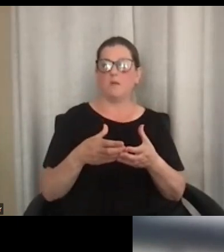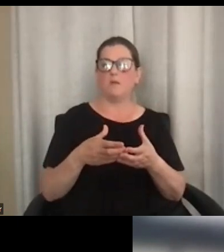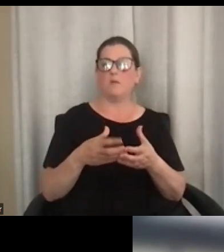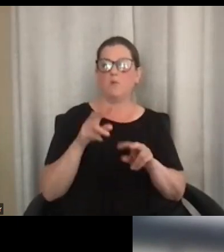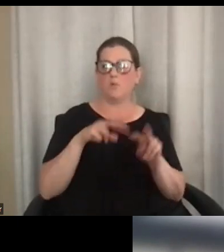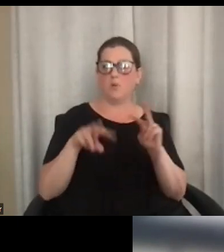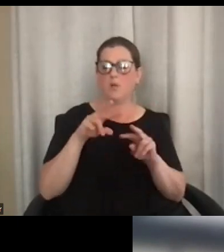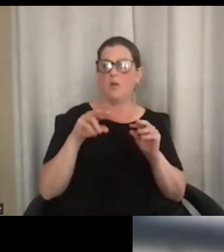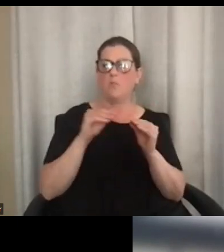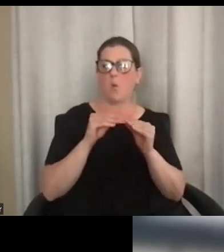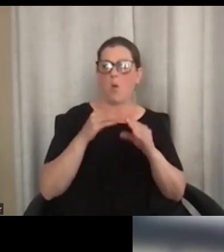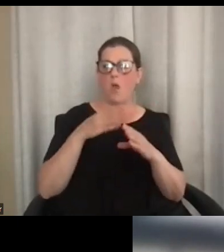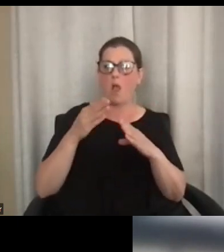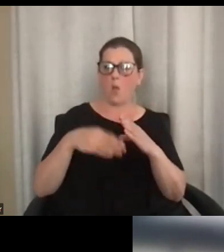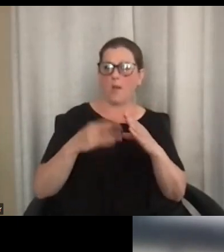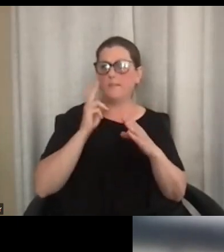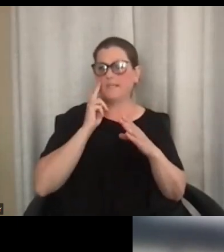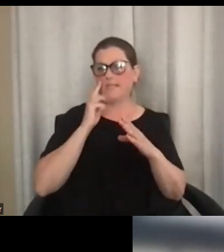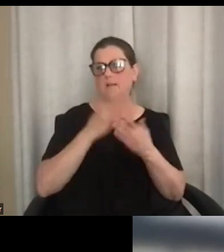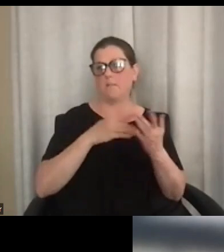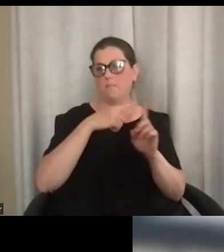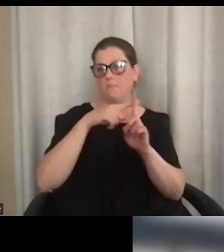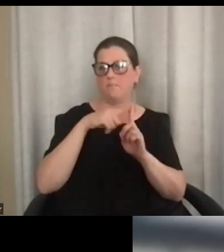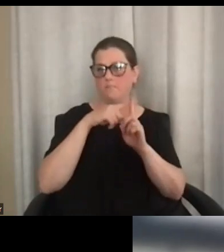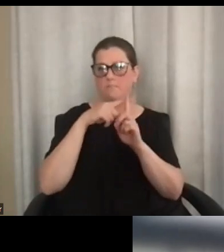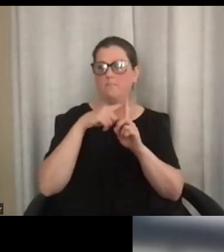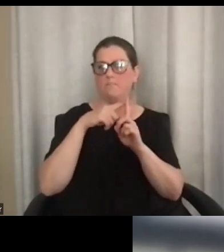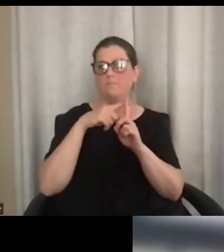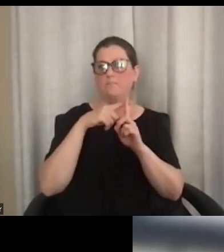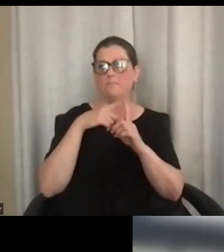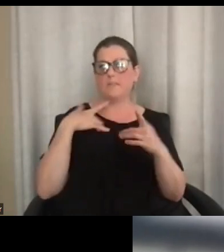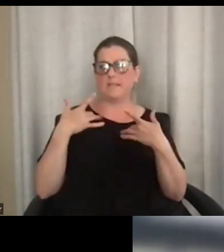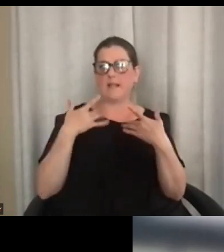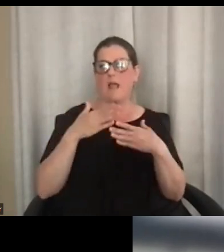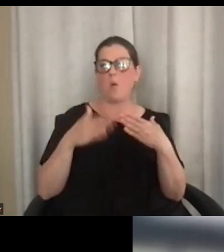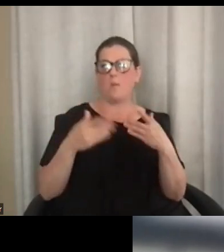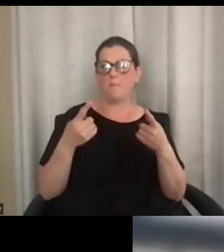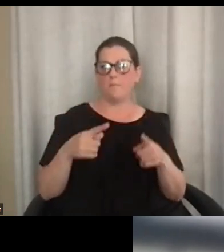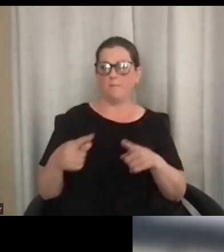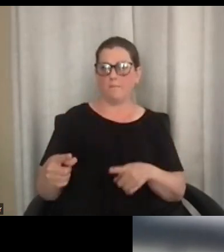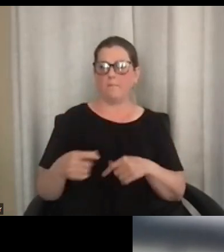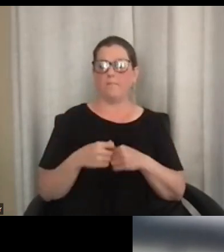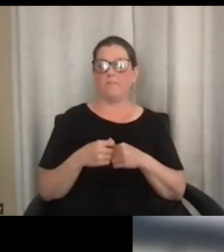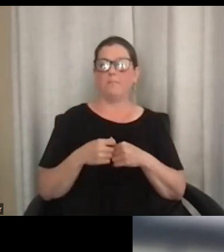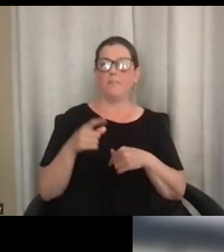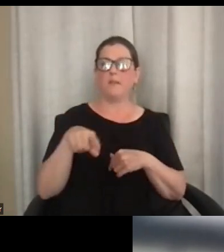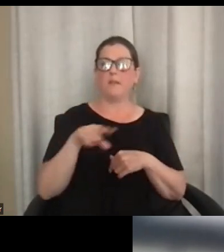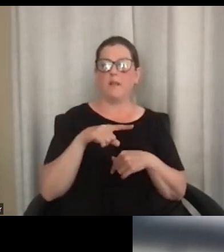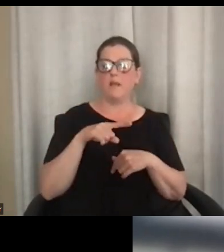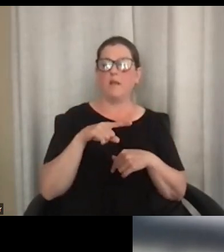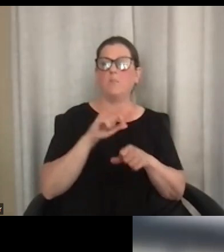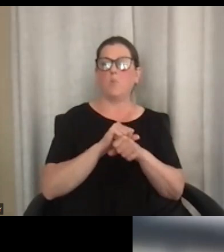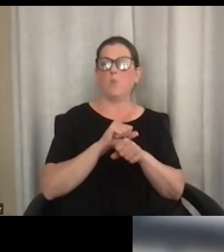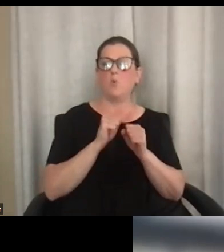some of those outcomes and see some real positive, exciting outcomes coming there. So, and they've been able to work with the